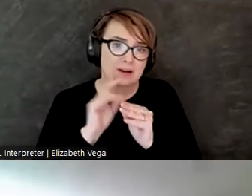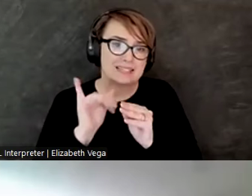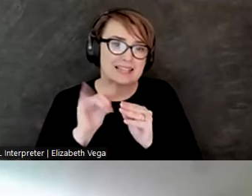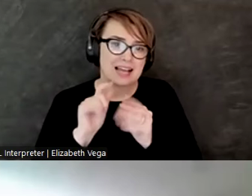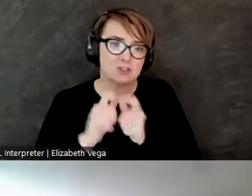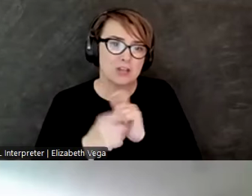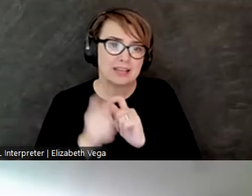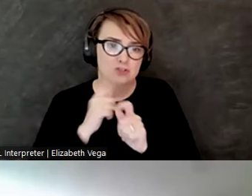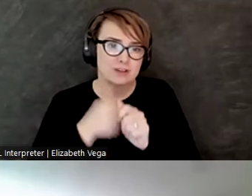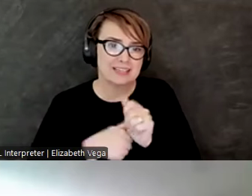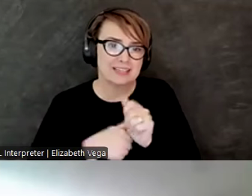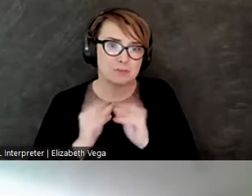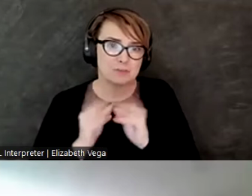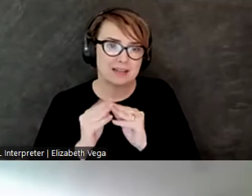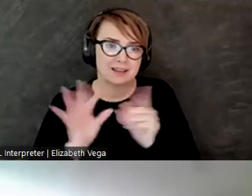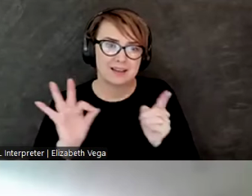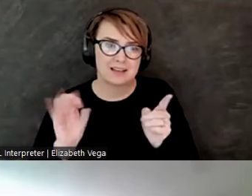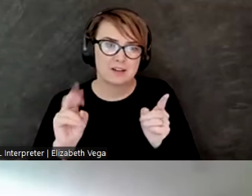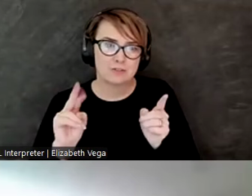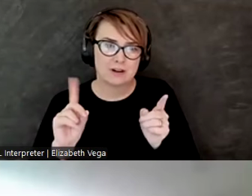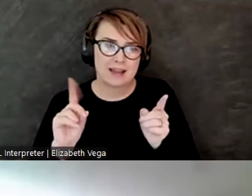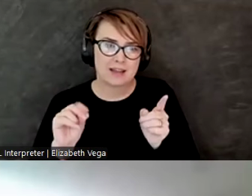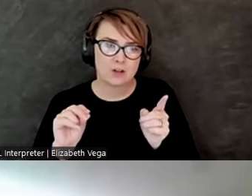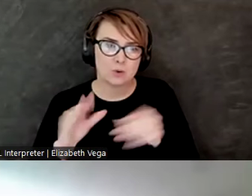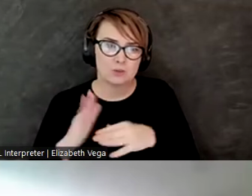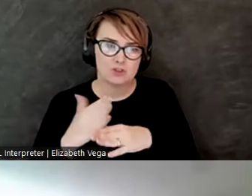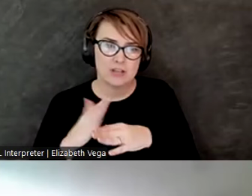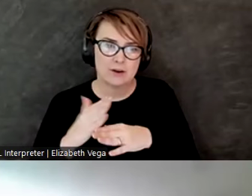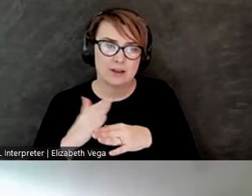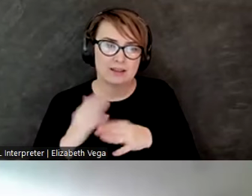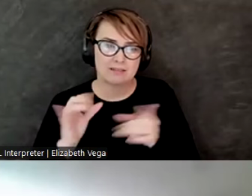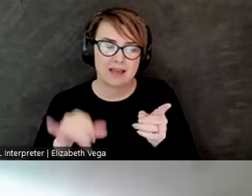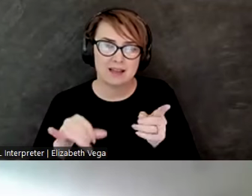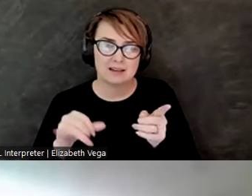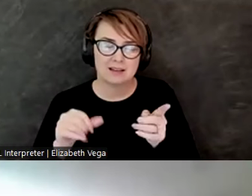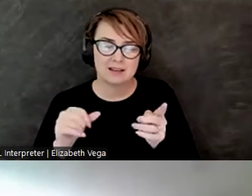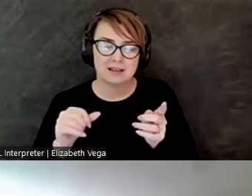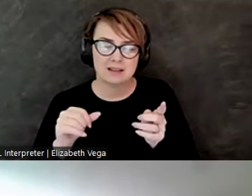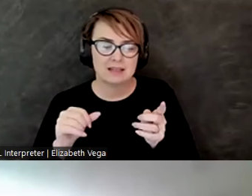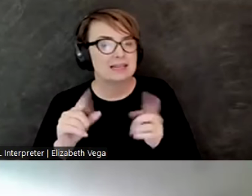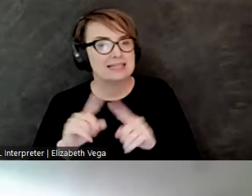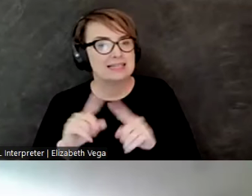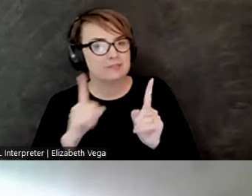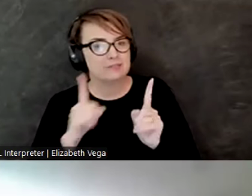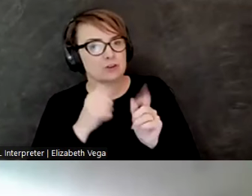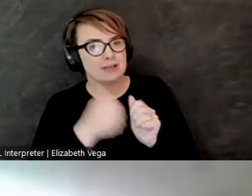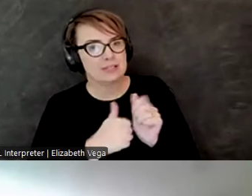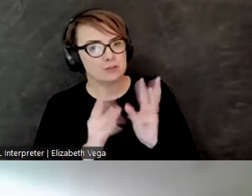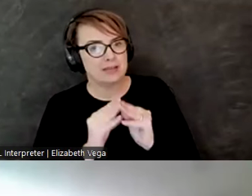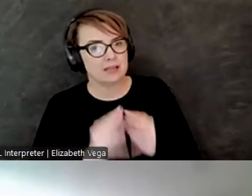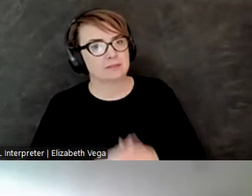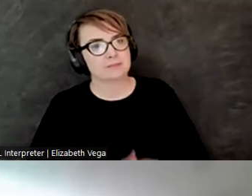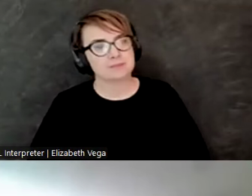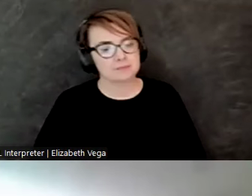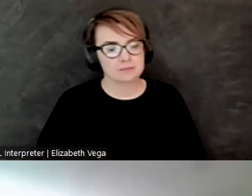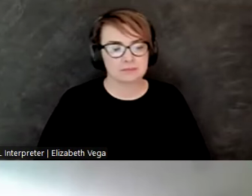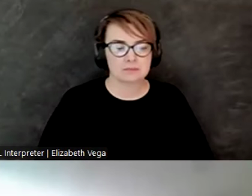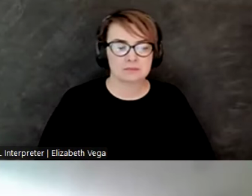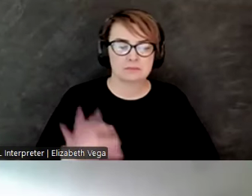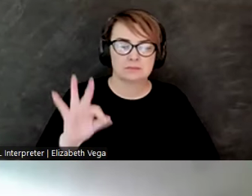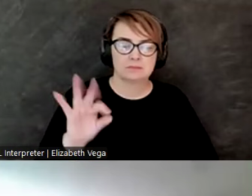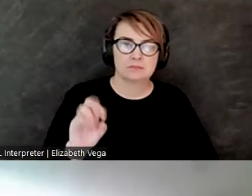Is Fernando sharing it helpful? It's different for each meeting. Yeah. So Fernando,